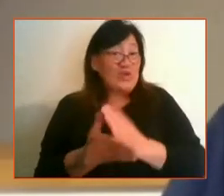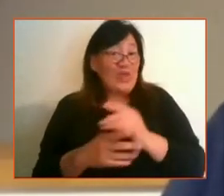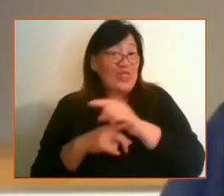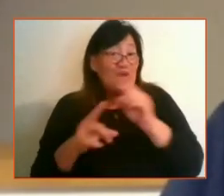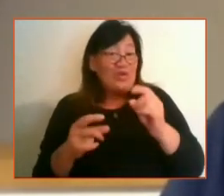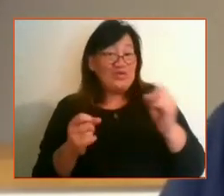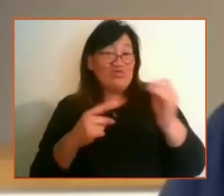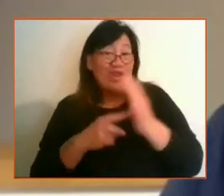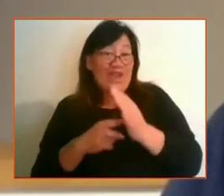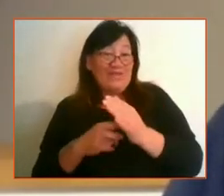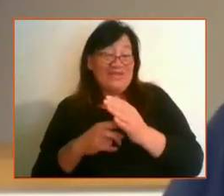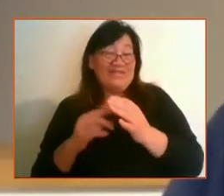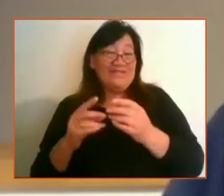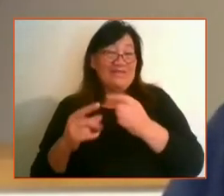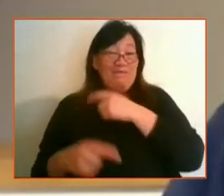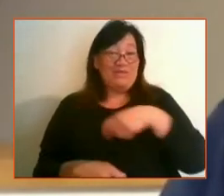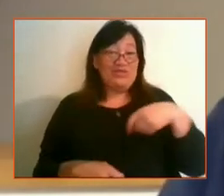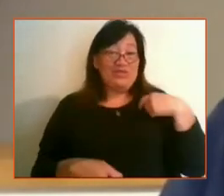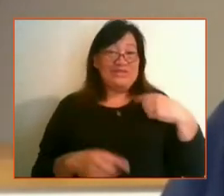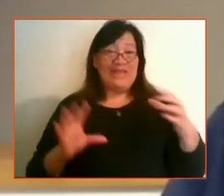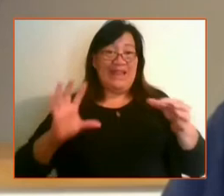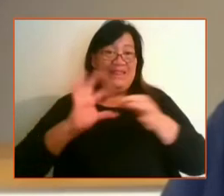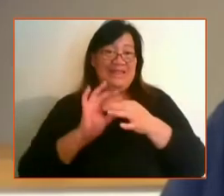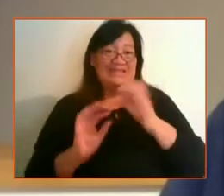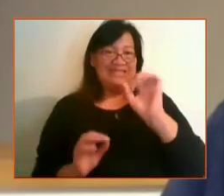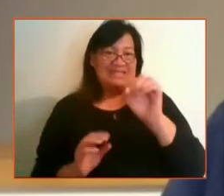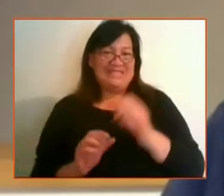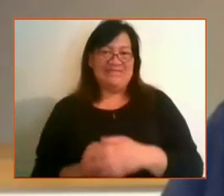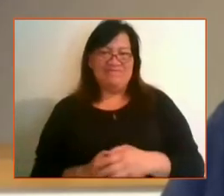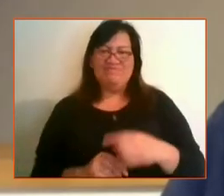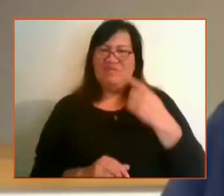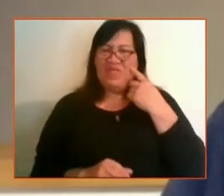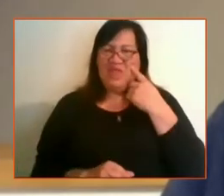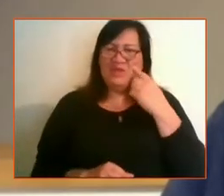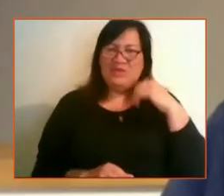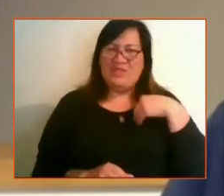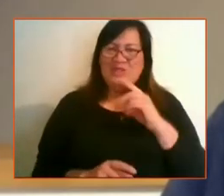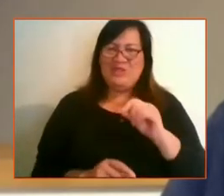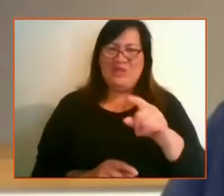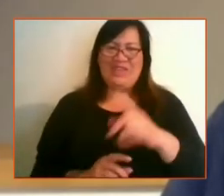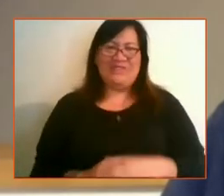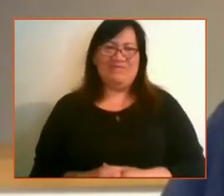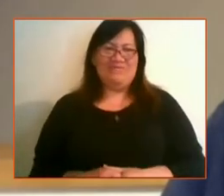ministries are connected to it. I think it's a very smart thing to do. And I think that we ought to